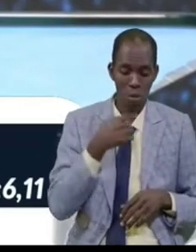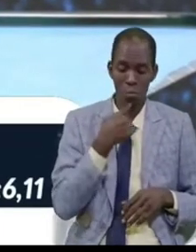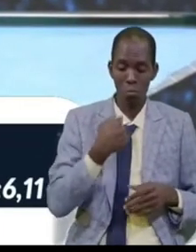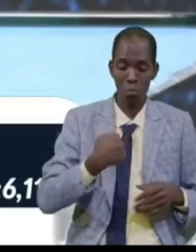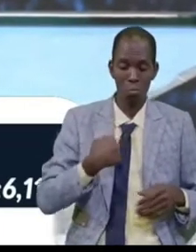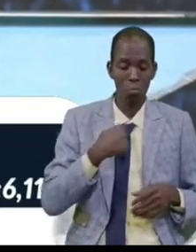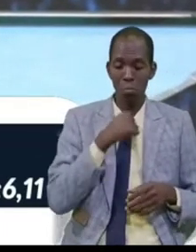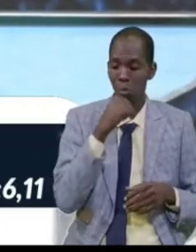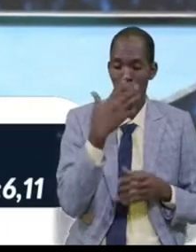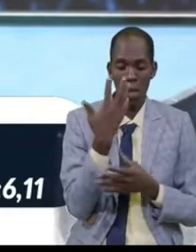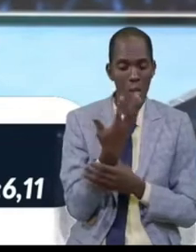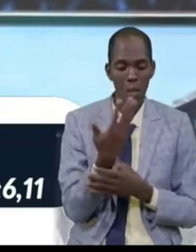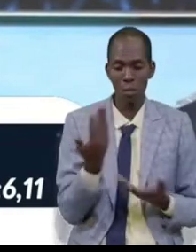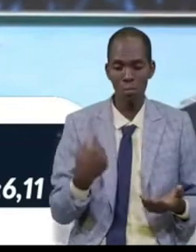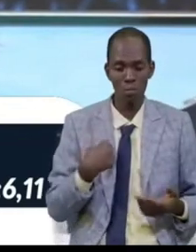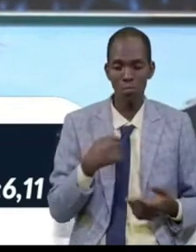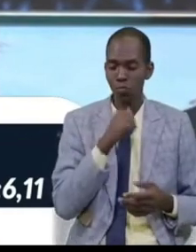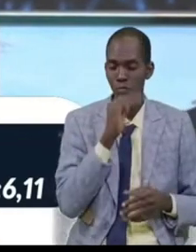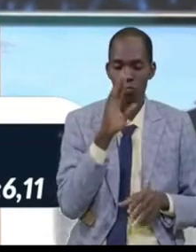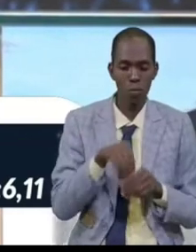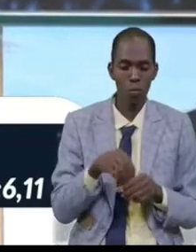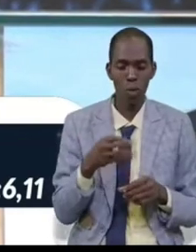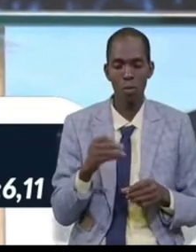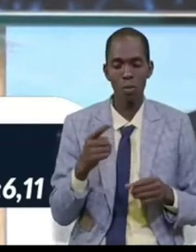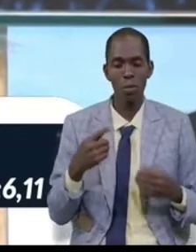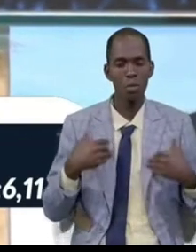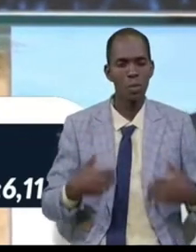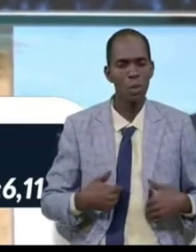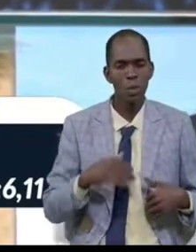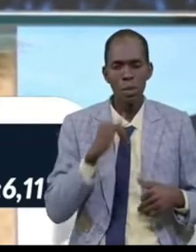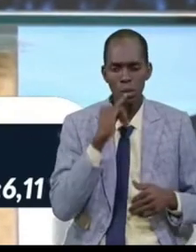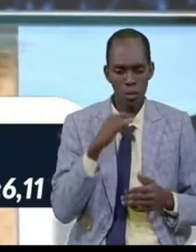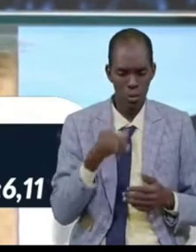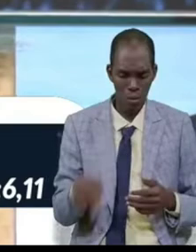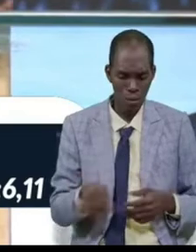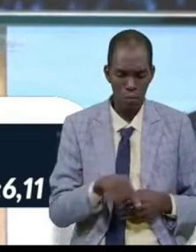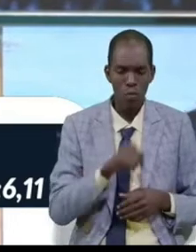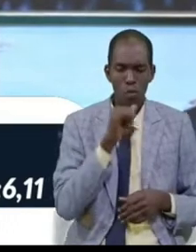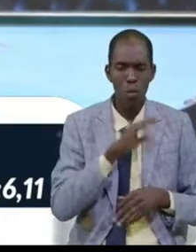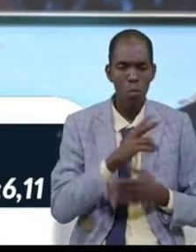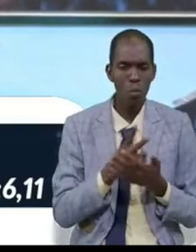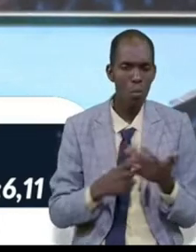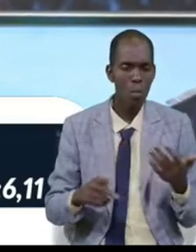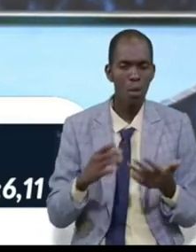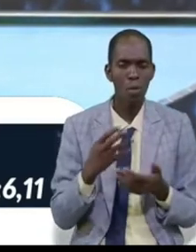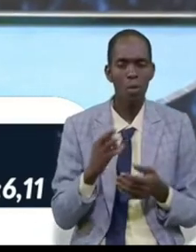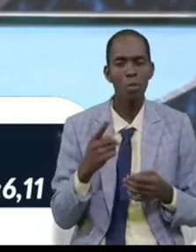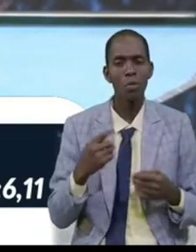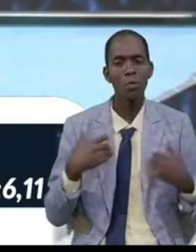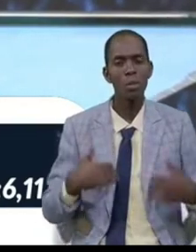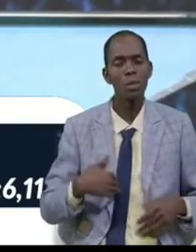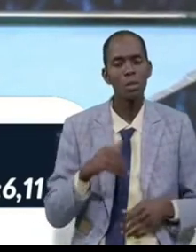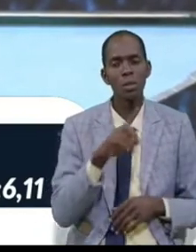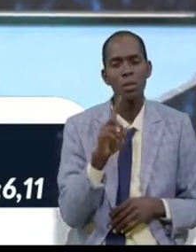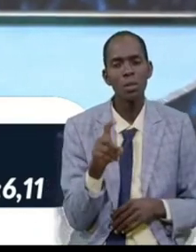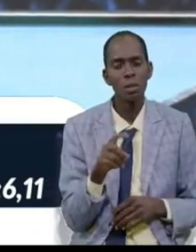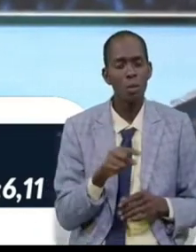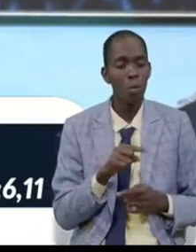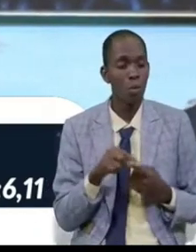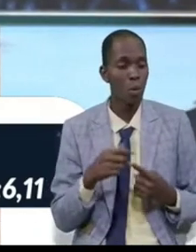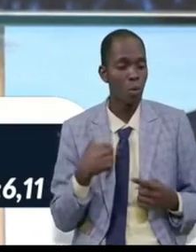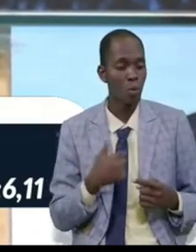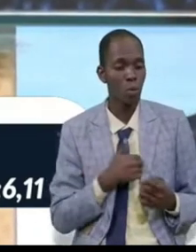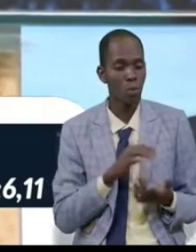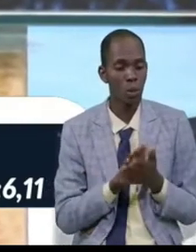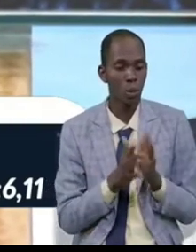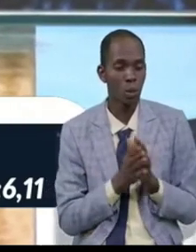am not of the body, is it therefore not of the body? You see, when we're born again and then we go to